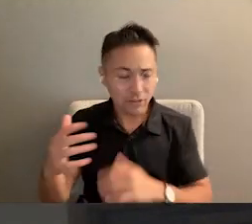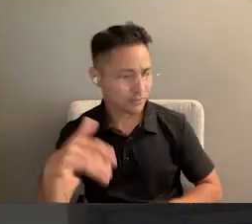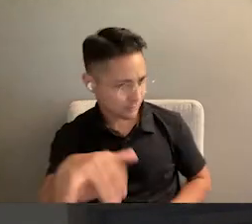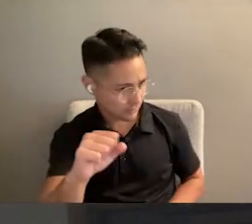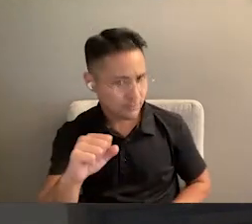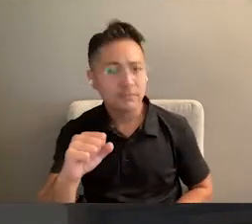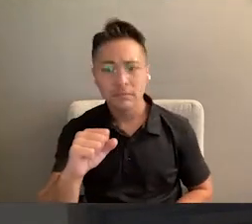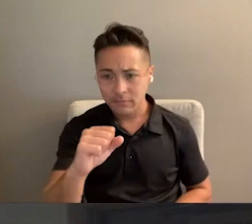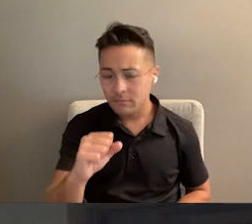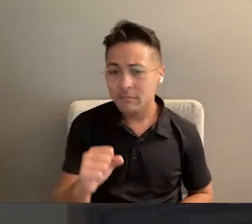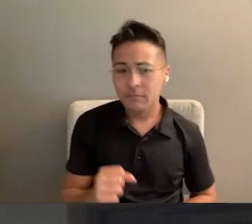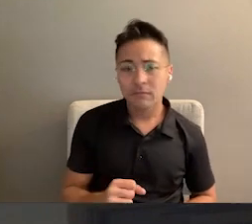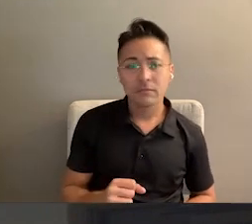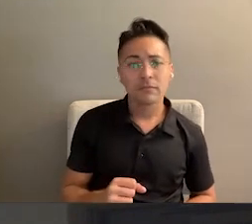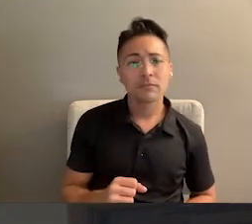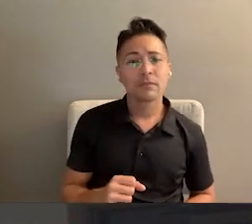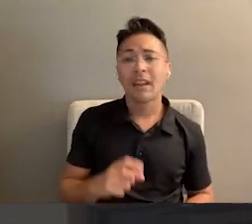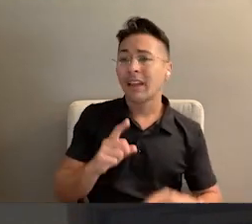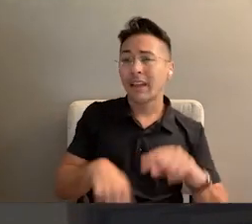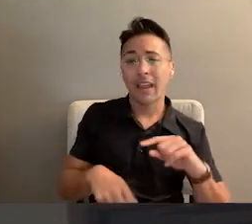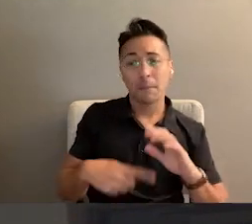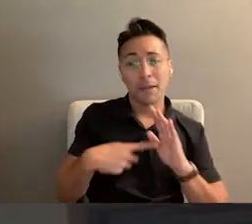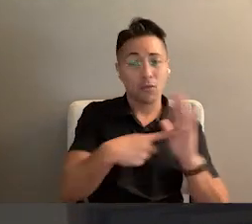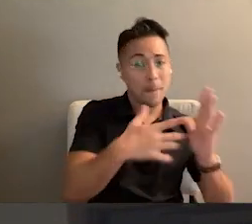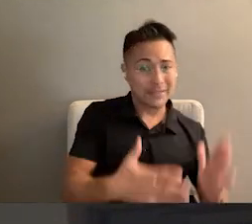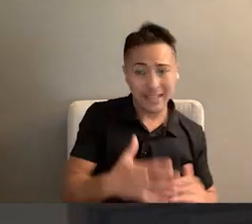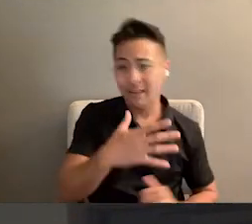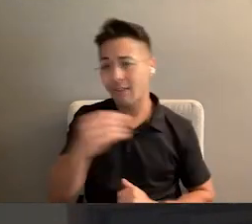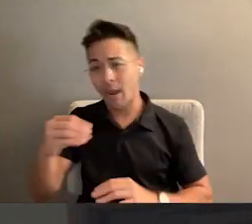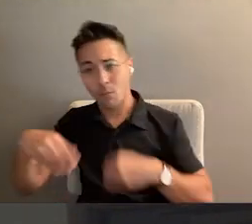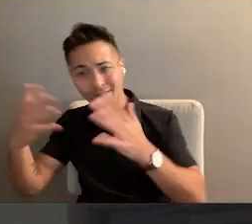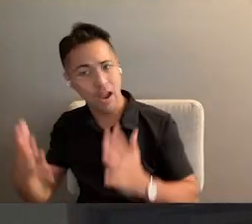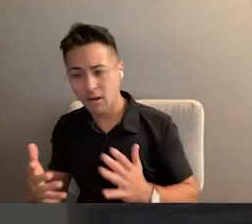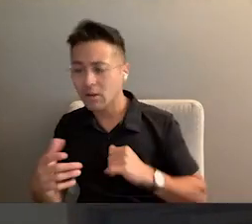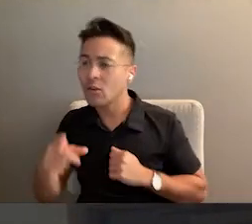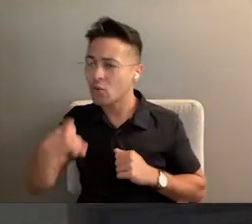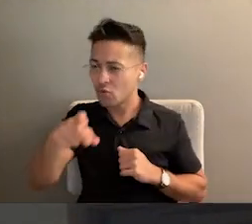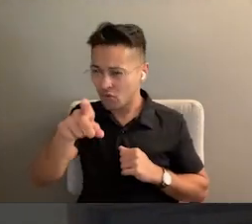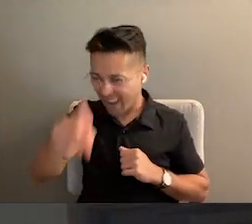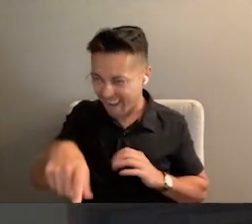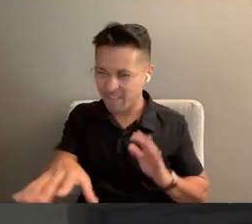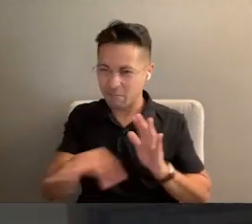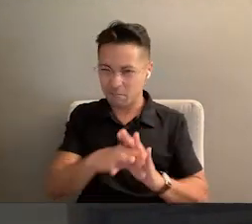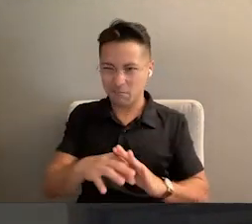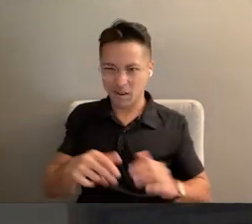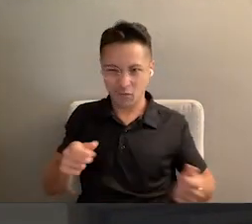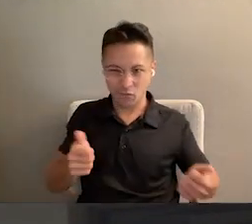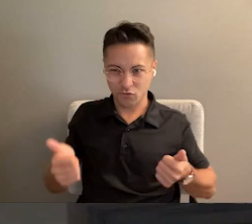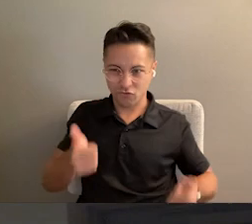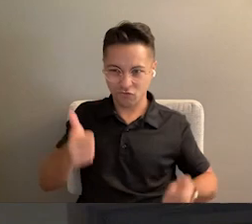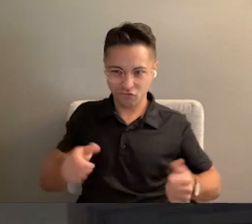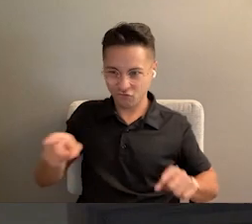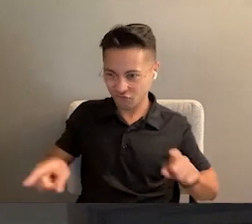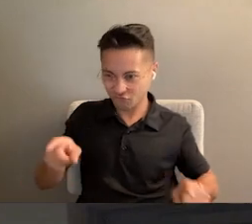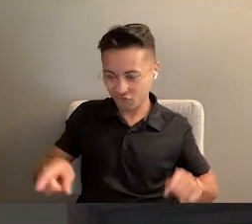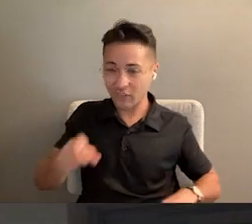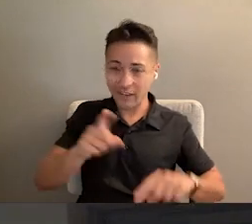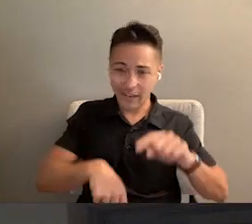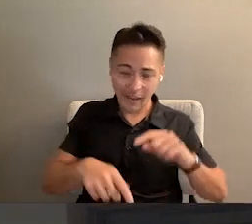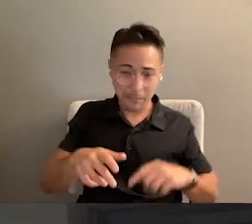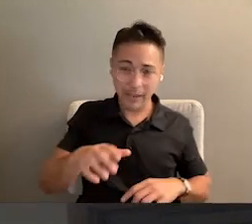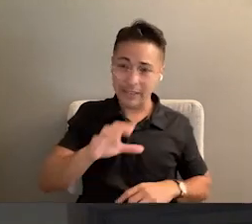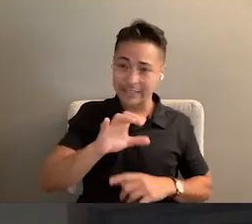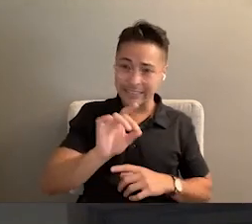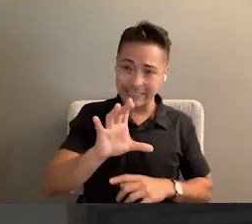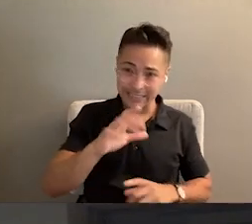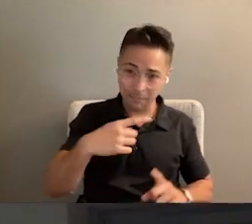Can a parent be a provider? Yes. Parent can be a provider. You cannot be both the representative and the provider. You have to pick